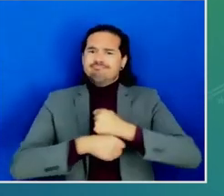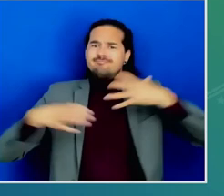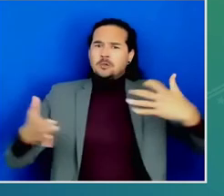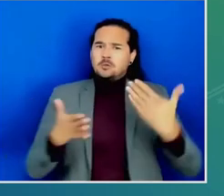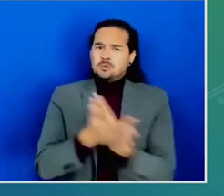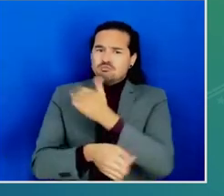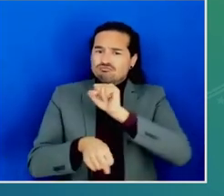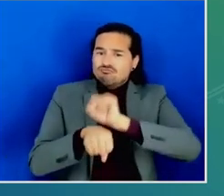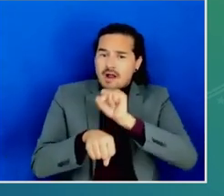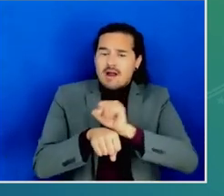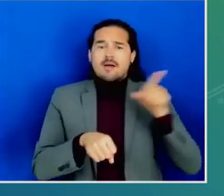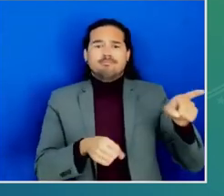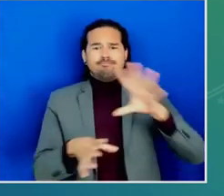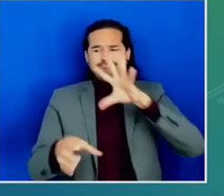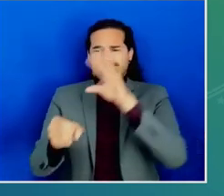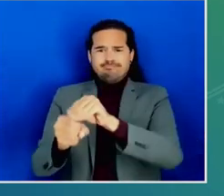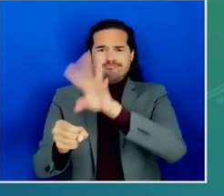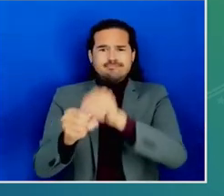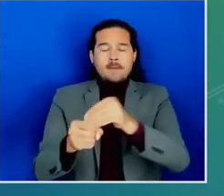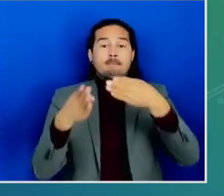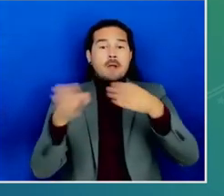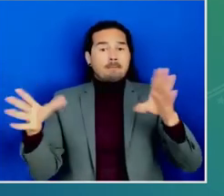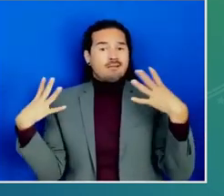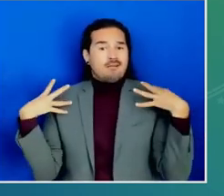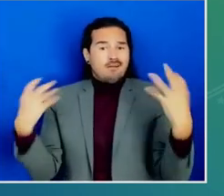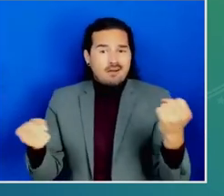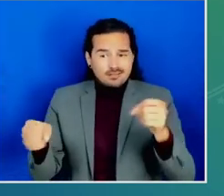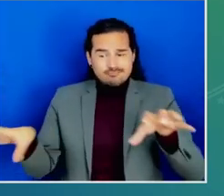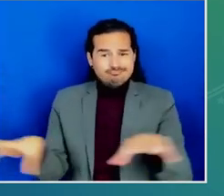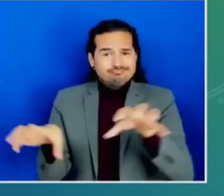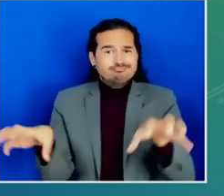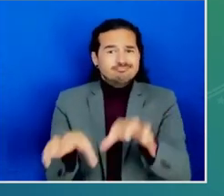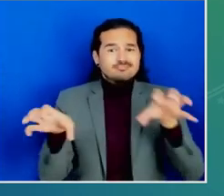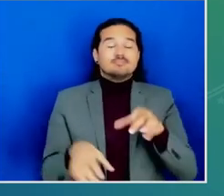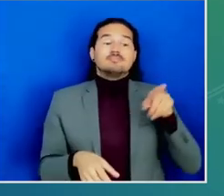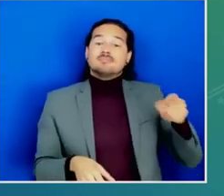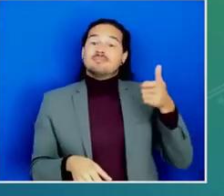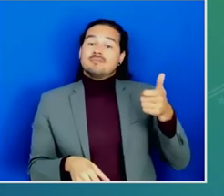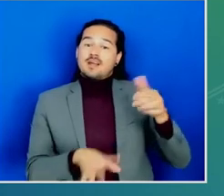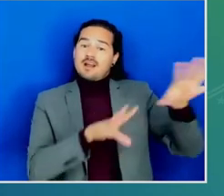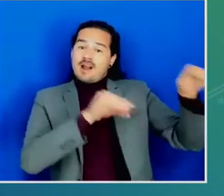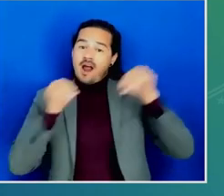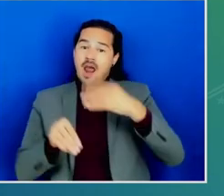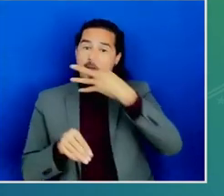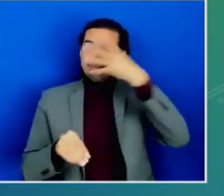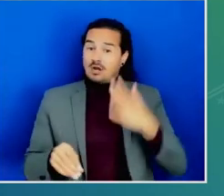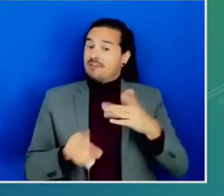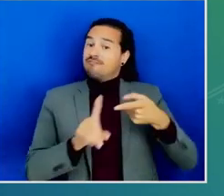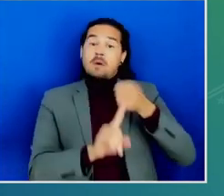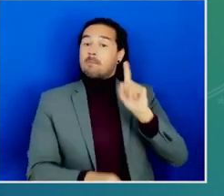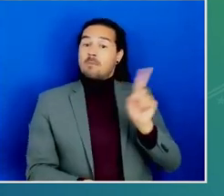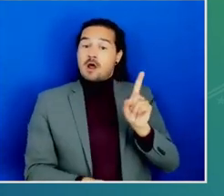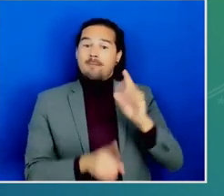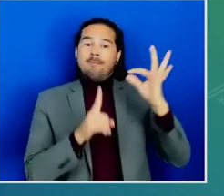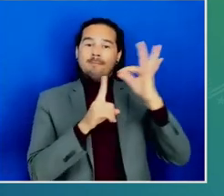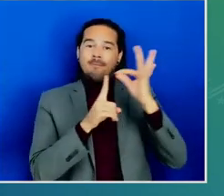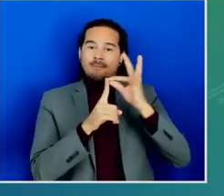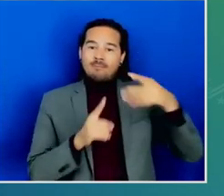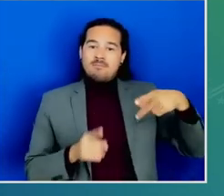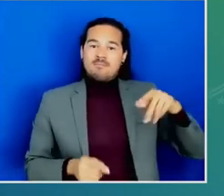grounded in science, economic, and public health. And he's an immigrant from Pakistan who grew up in the Rust Belt outside of